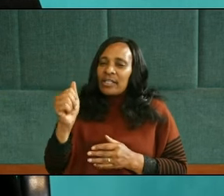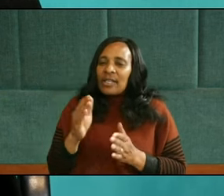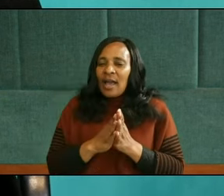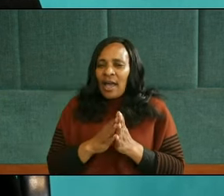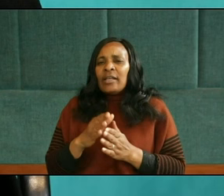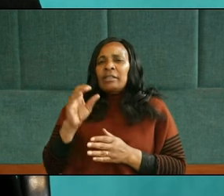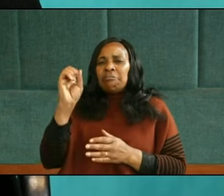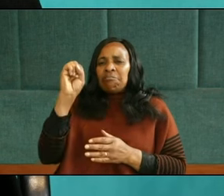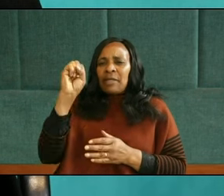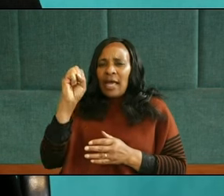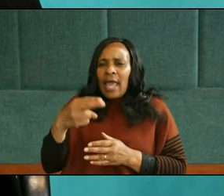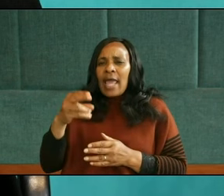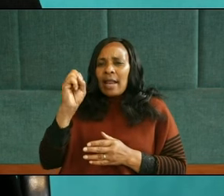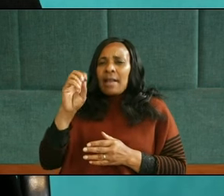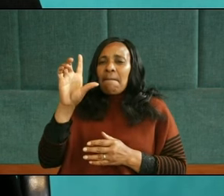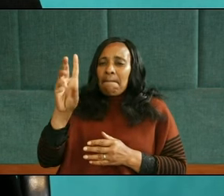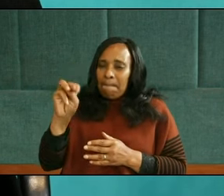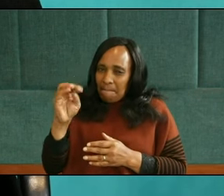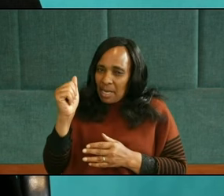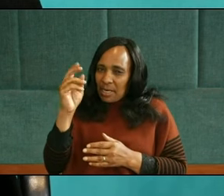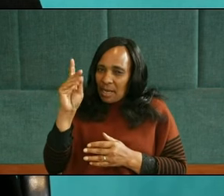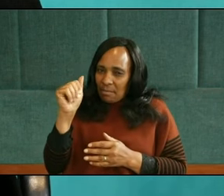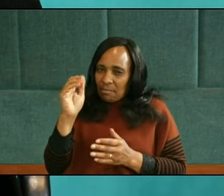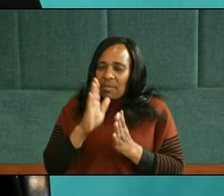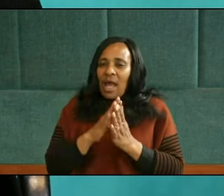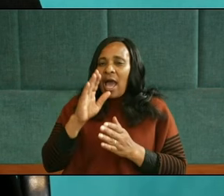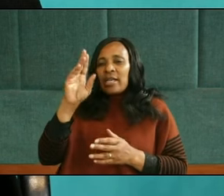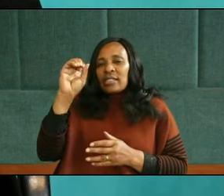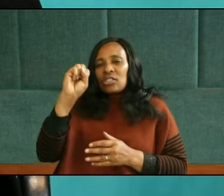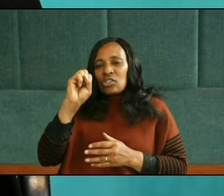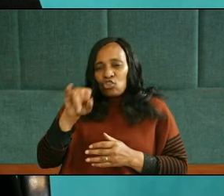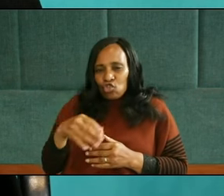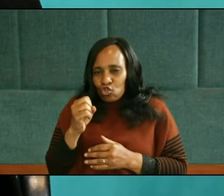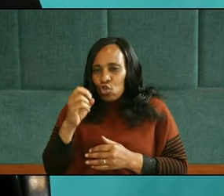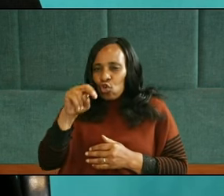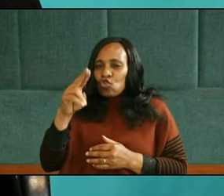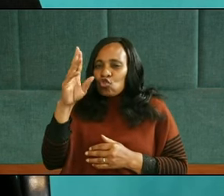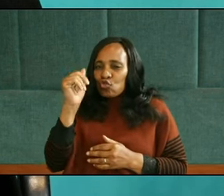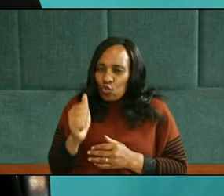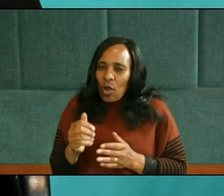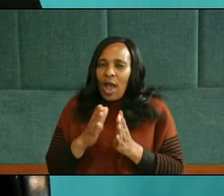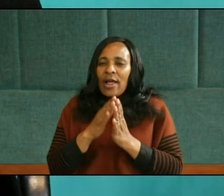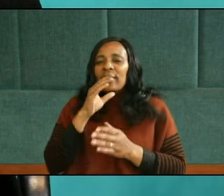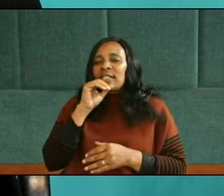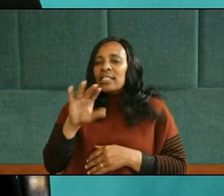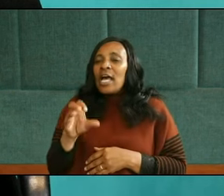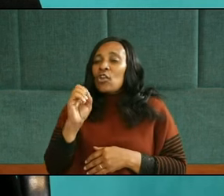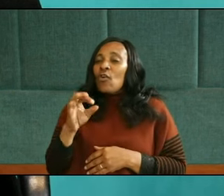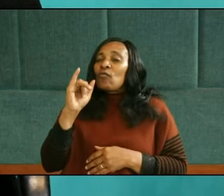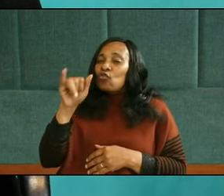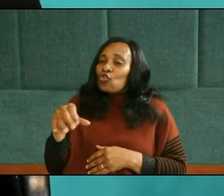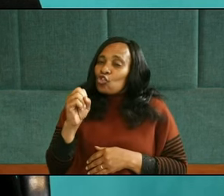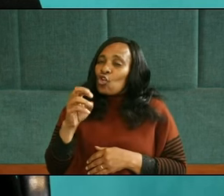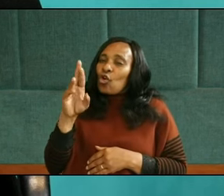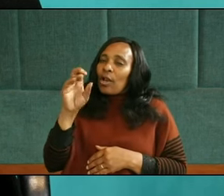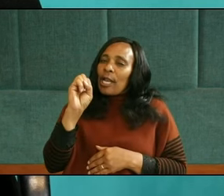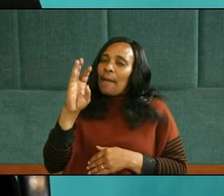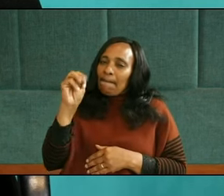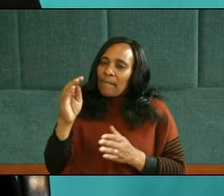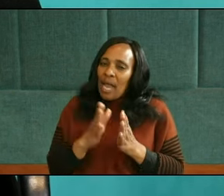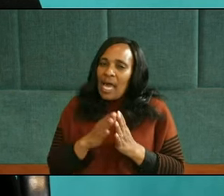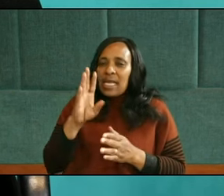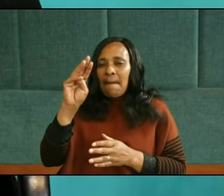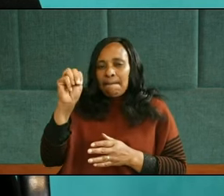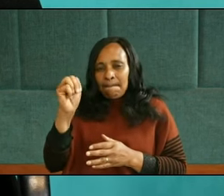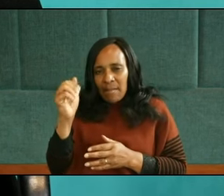Elmadam, the son of Er, the son of Joshua, who is the son of Eliezer, the son of Jorim, the son of Mathat,